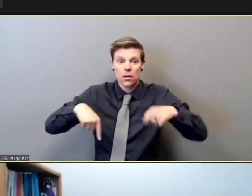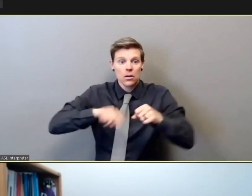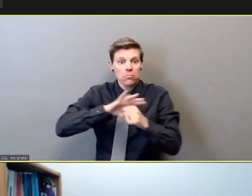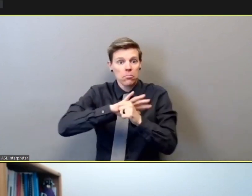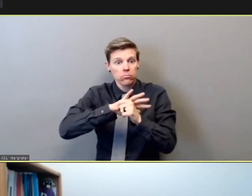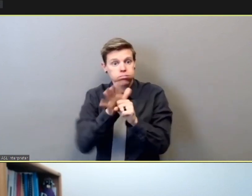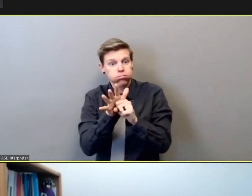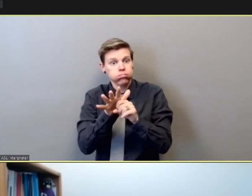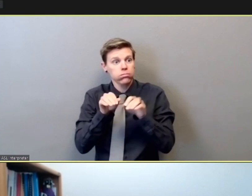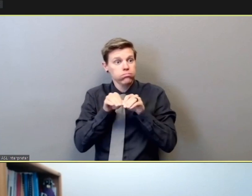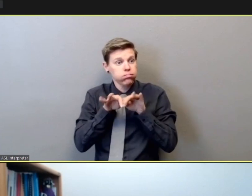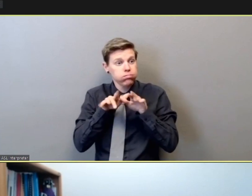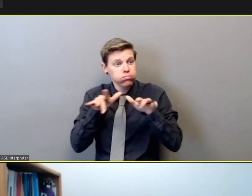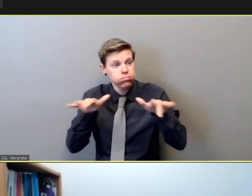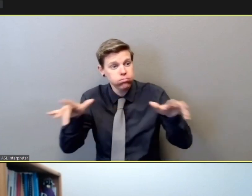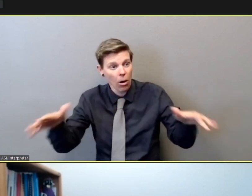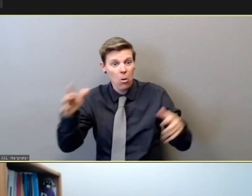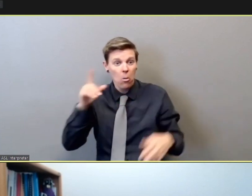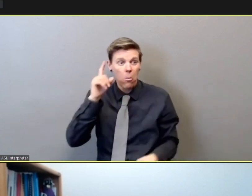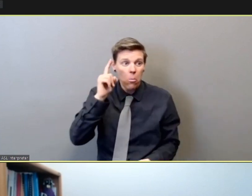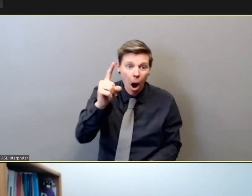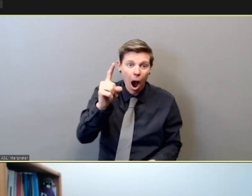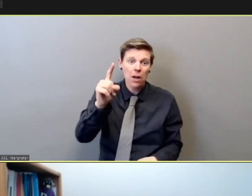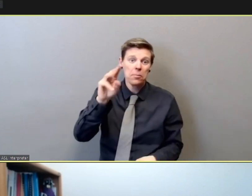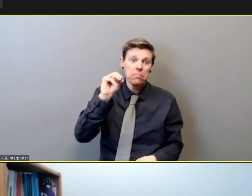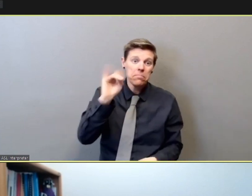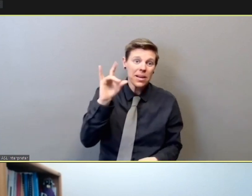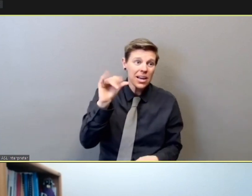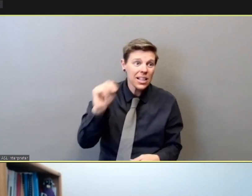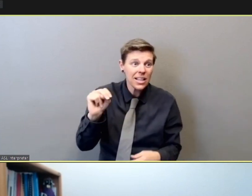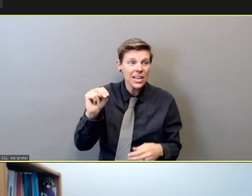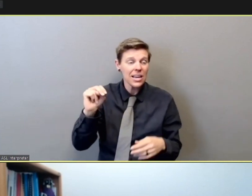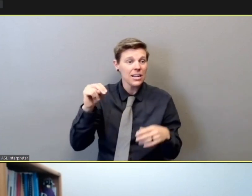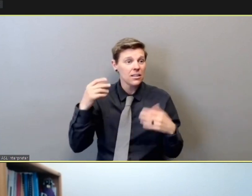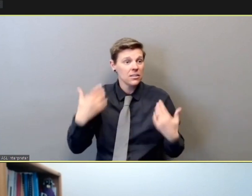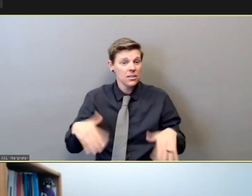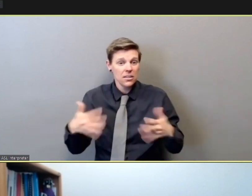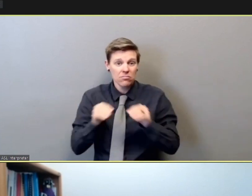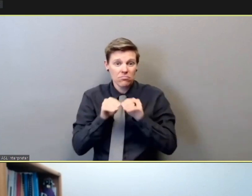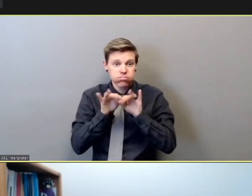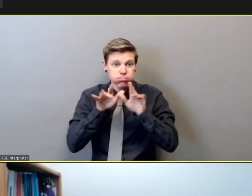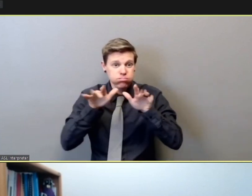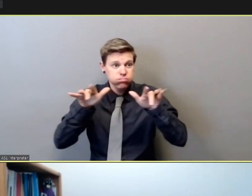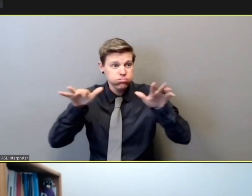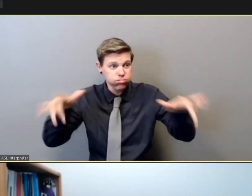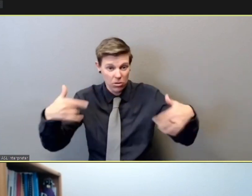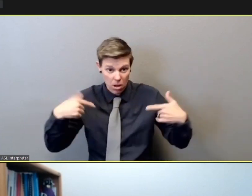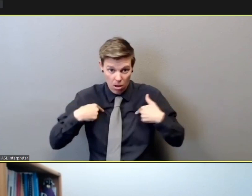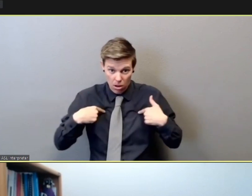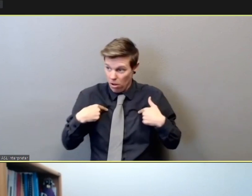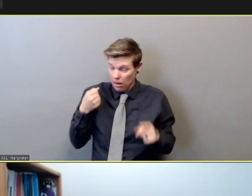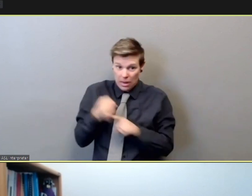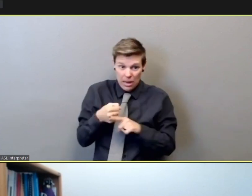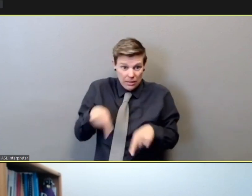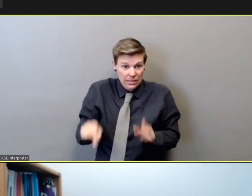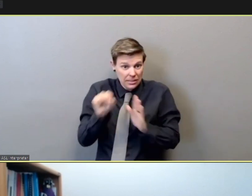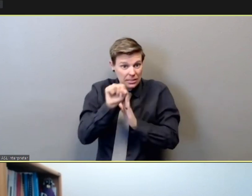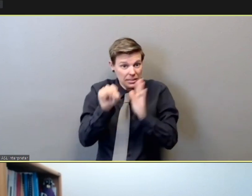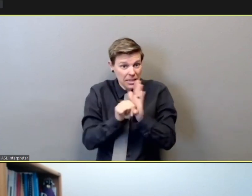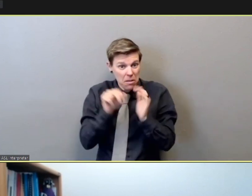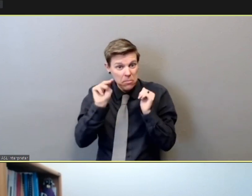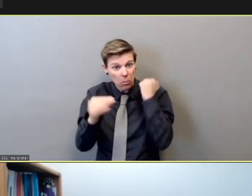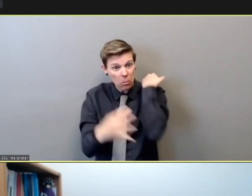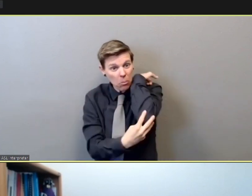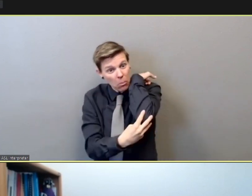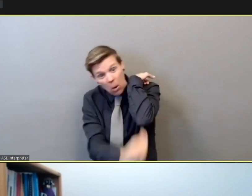million low-income New Mexicans that our department serves. We know that people who live in low-income areas